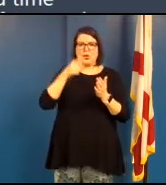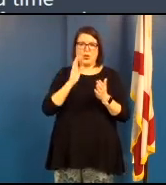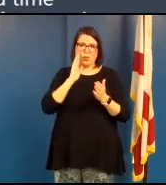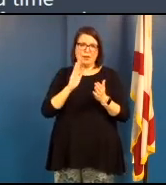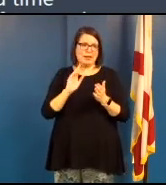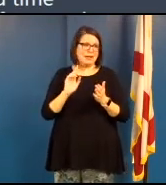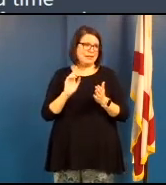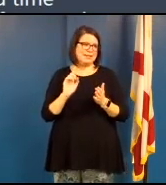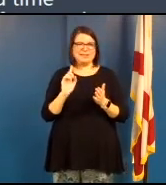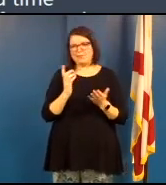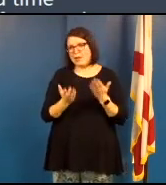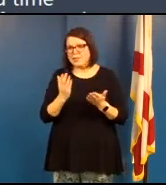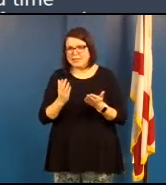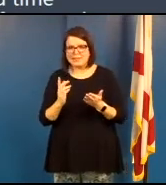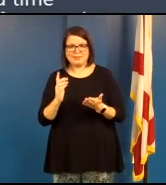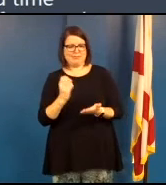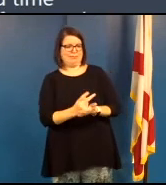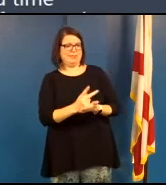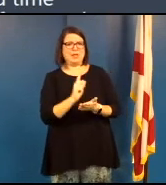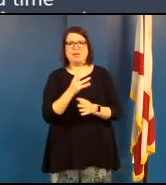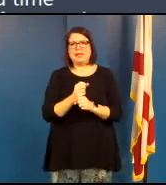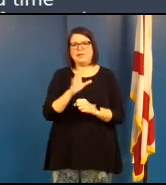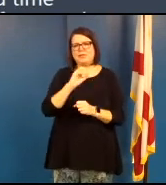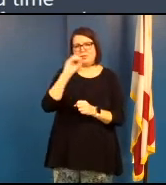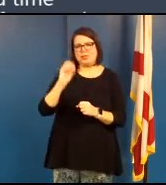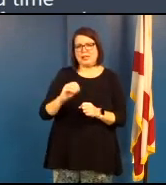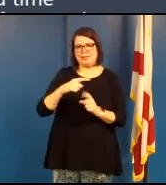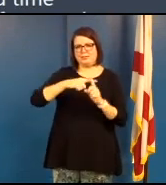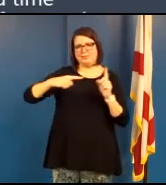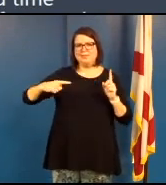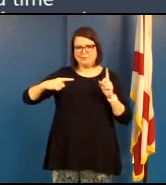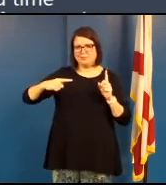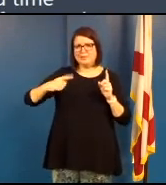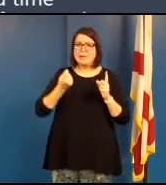finally, you always hear in the past, what is the local match?